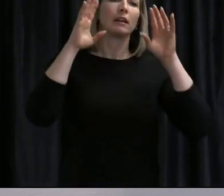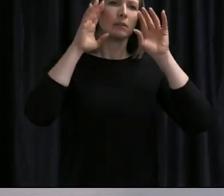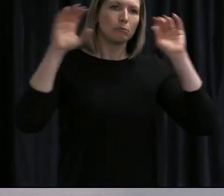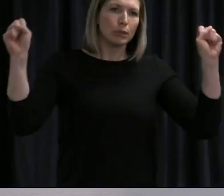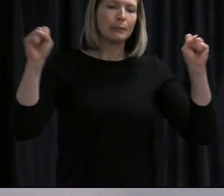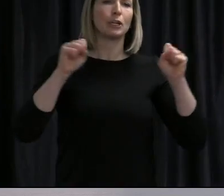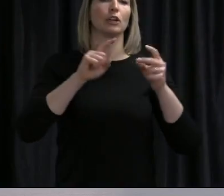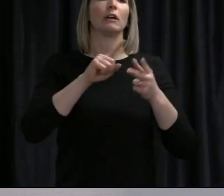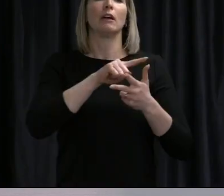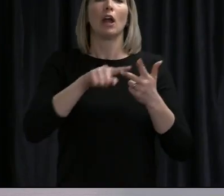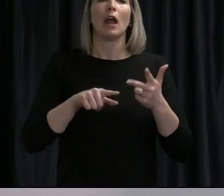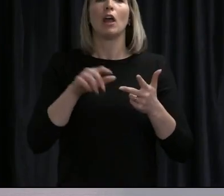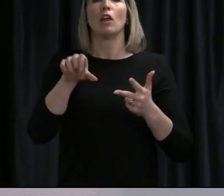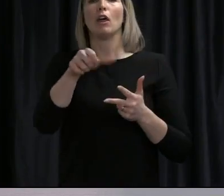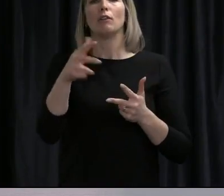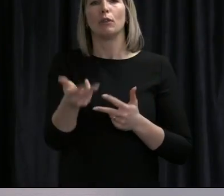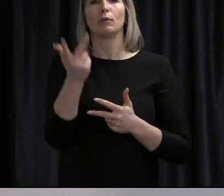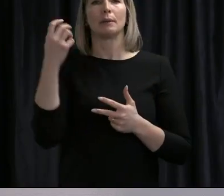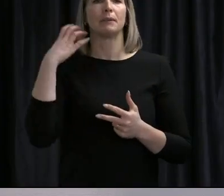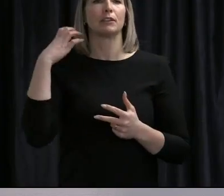Dr. Fitzgerald for speaking here today.